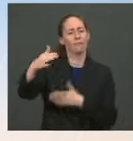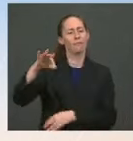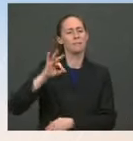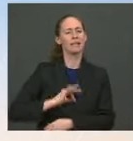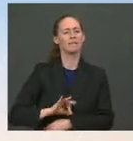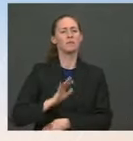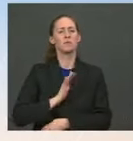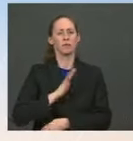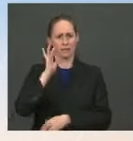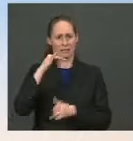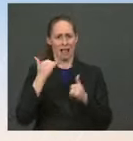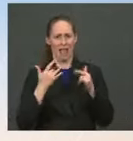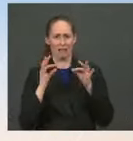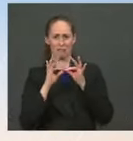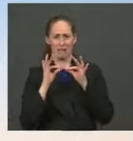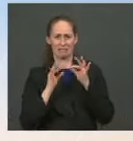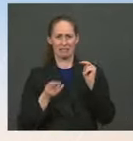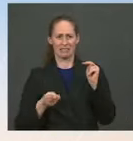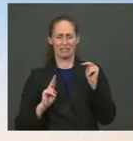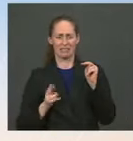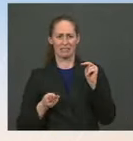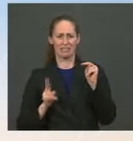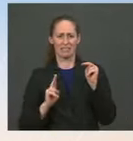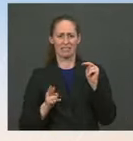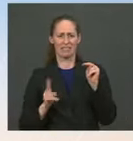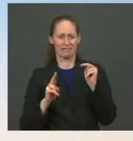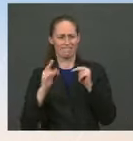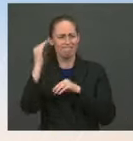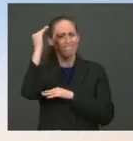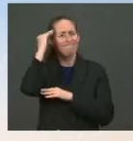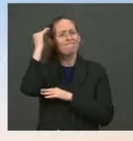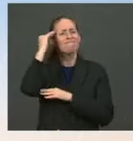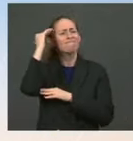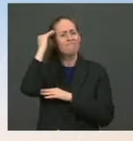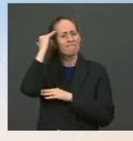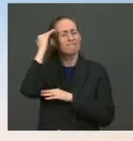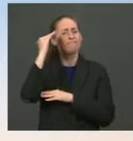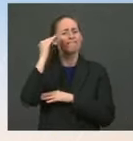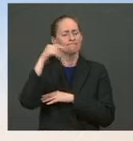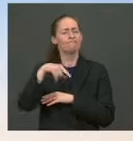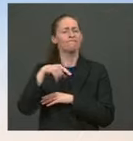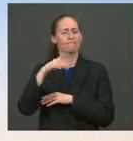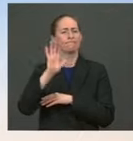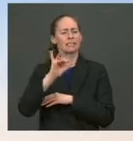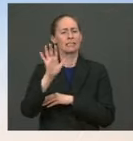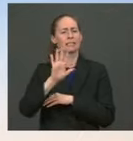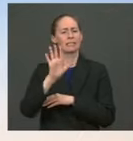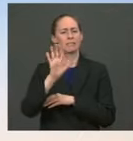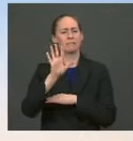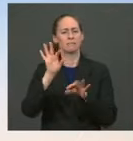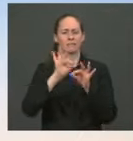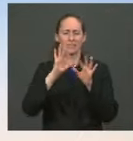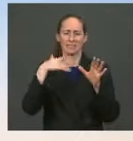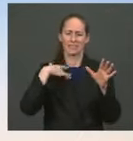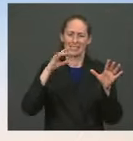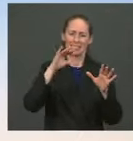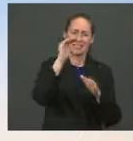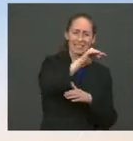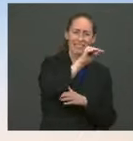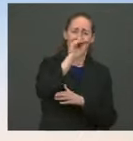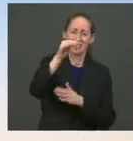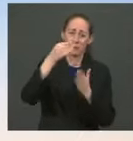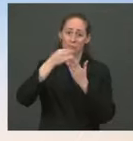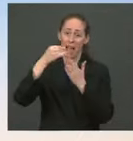going up, we see the inflation continuing to be out there. And so that is really an important message that we have. I don't have, like I